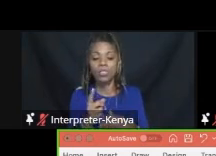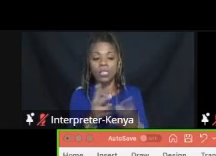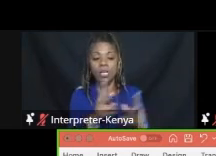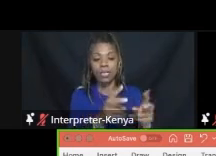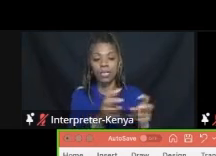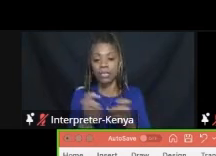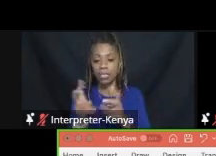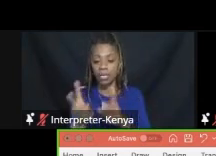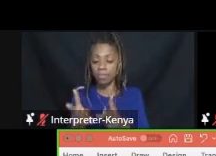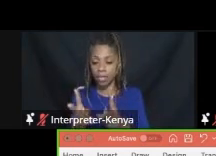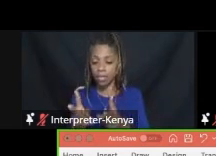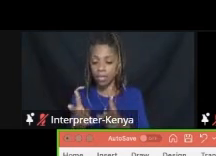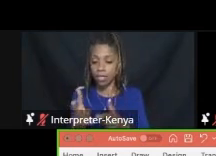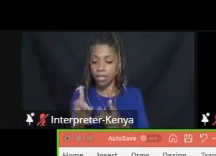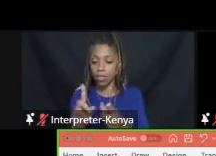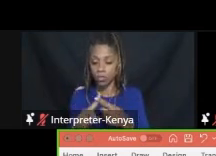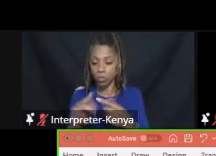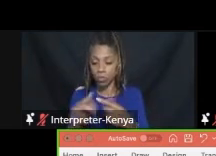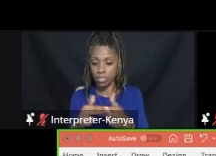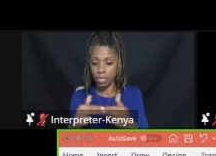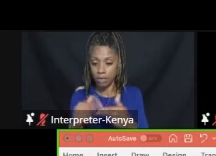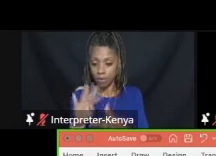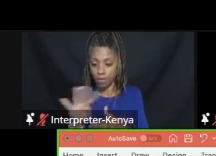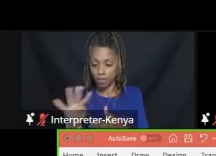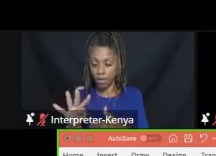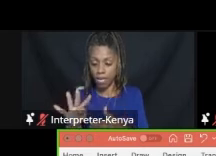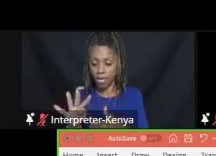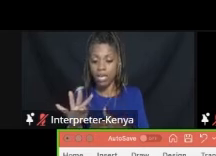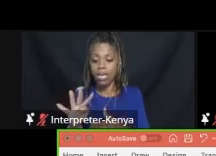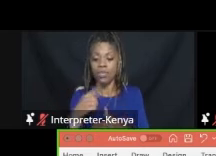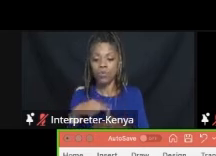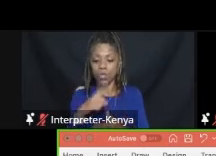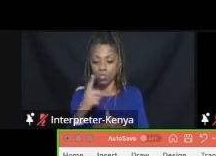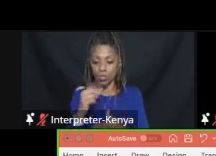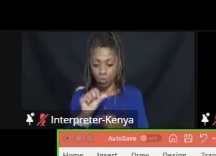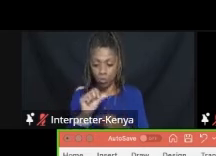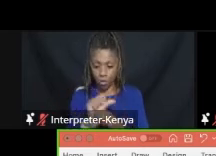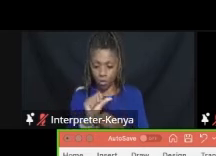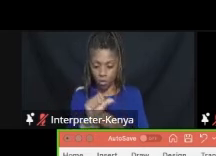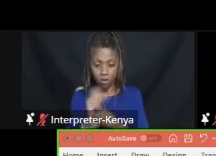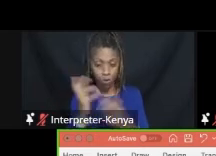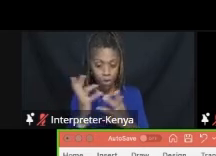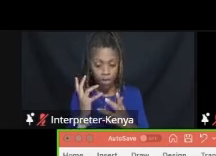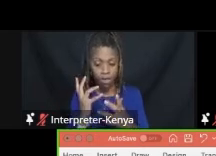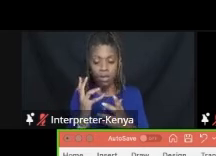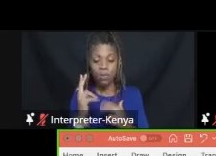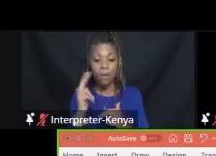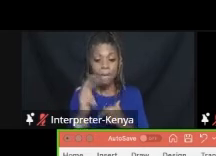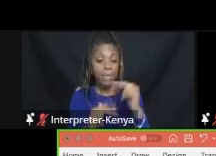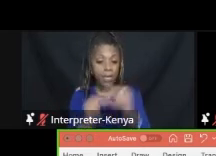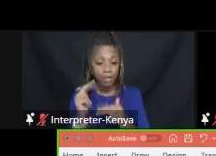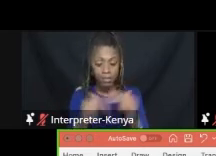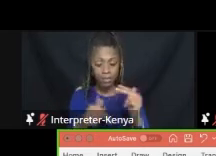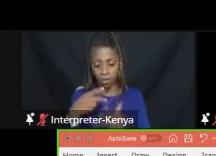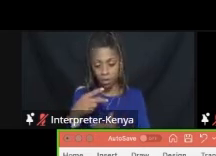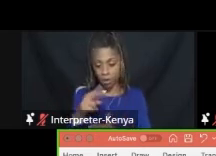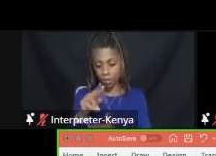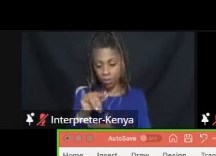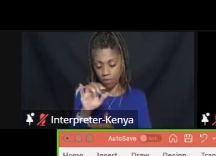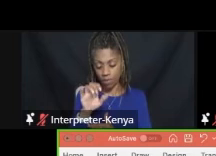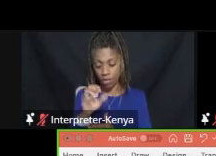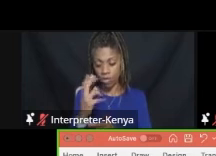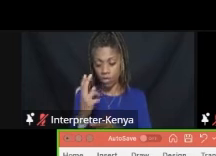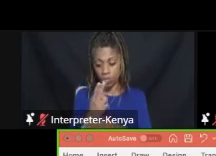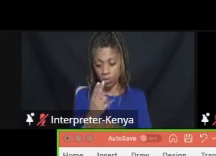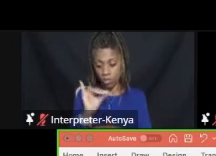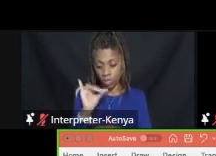slide. And we are going to do work of either building profiles around those, or reaching back out to you to